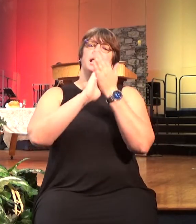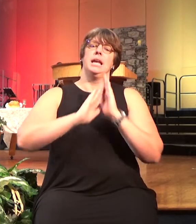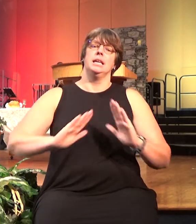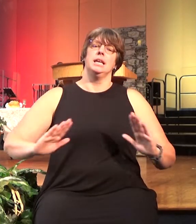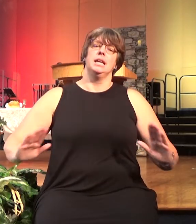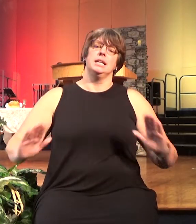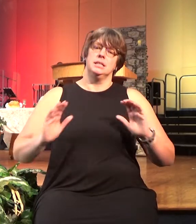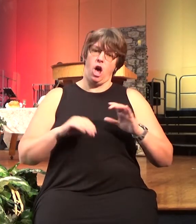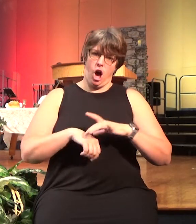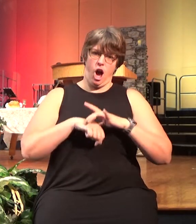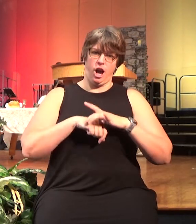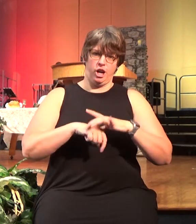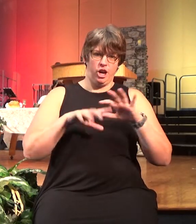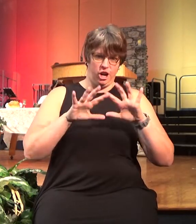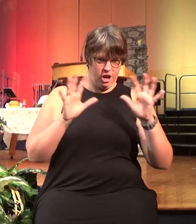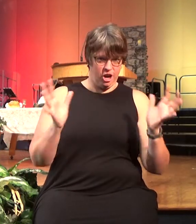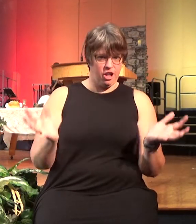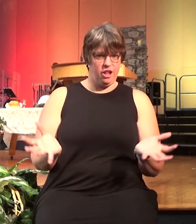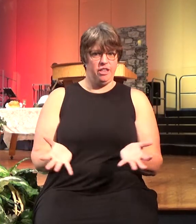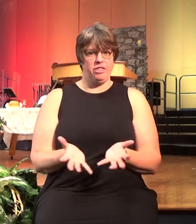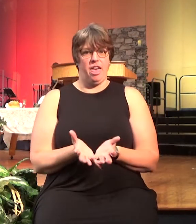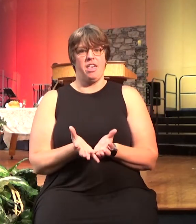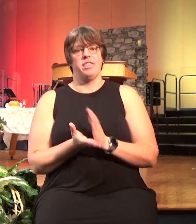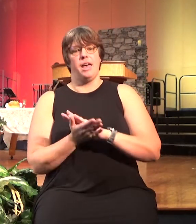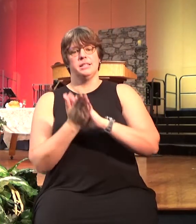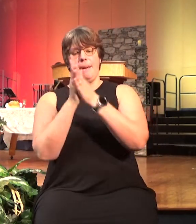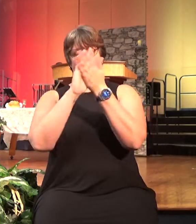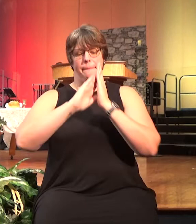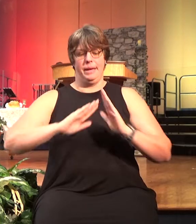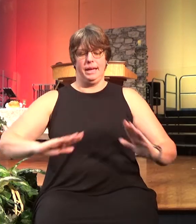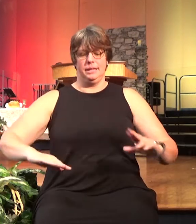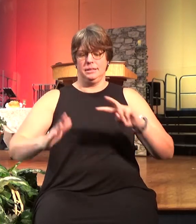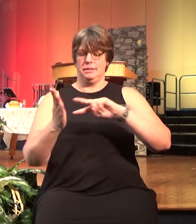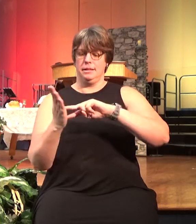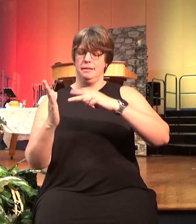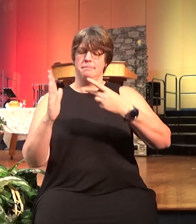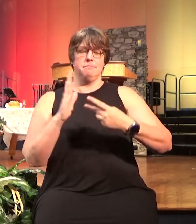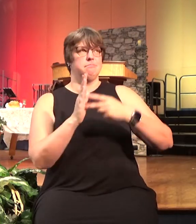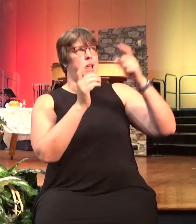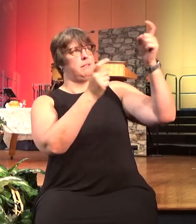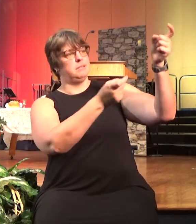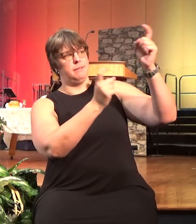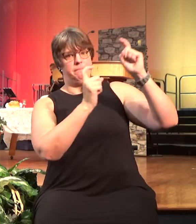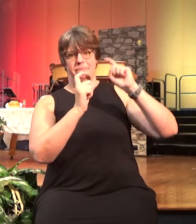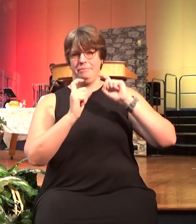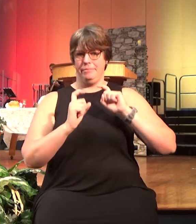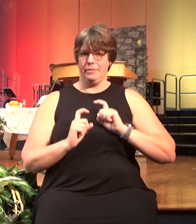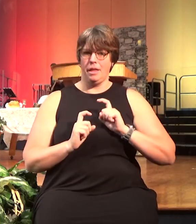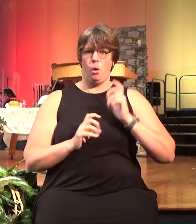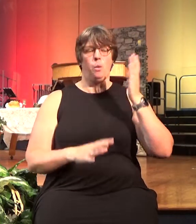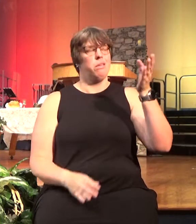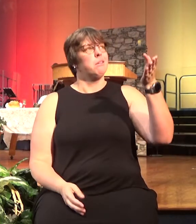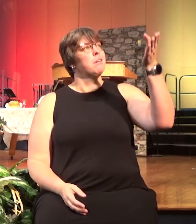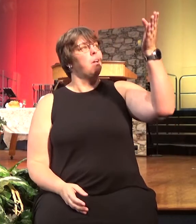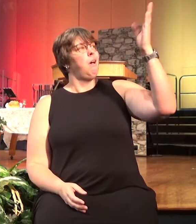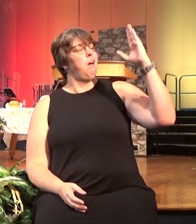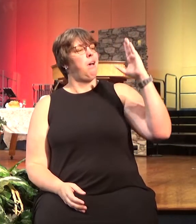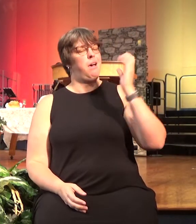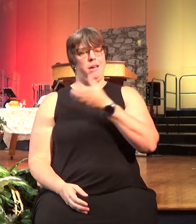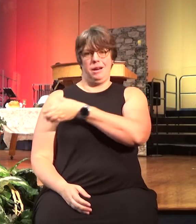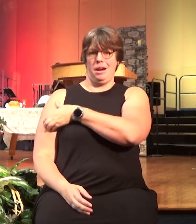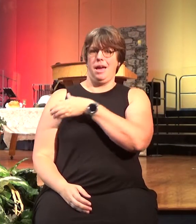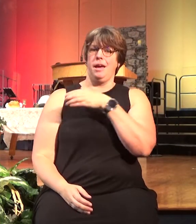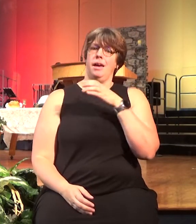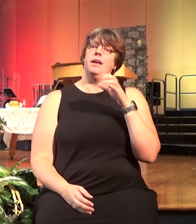there. milehighchurch.org. Just you go have there it. to sign up for that. There you have And today out on the Labyrinth, there is a drum circle, probably